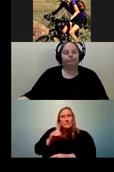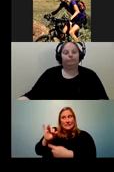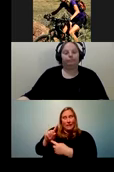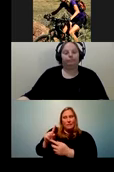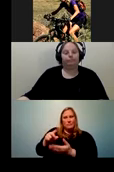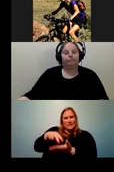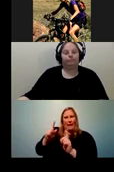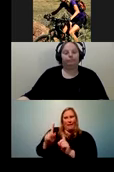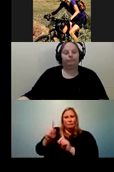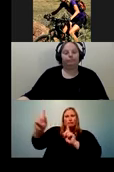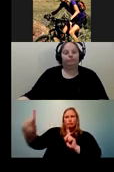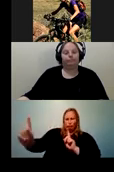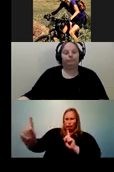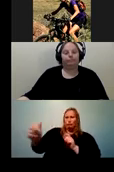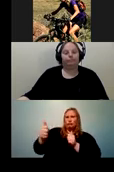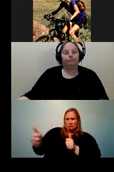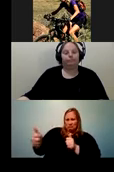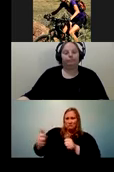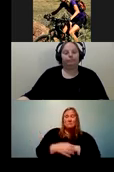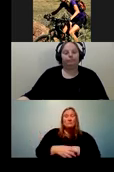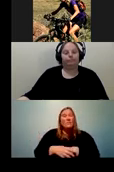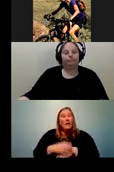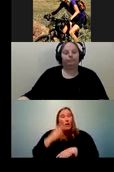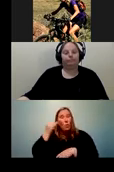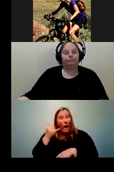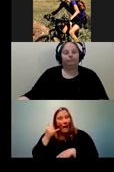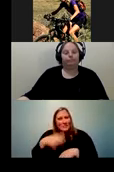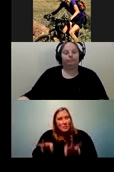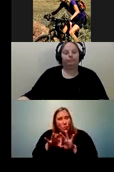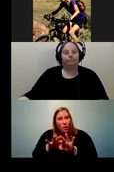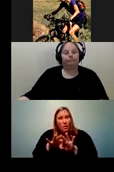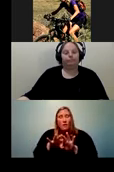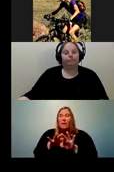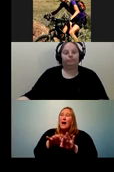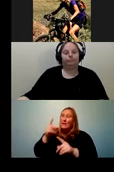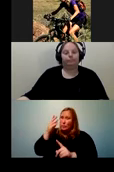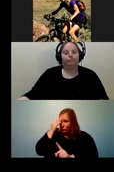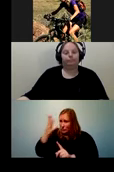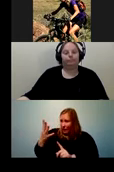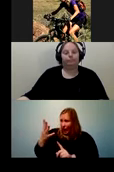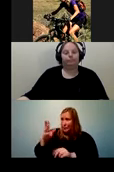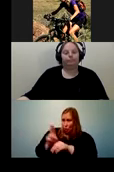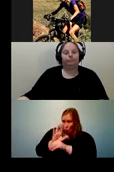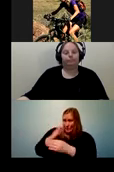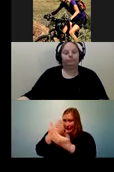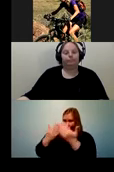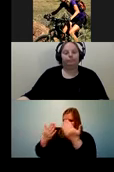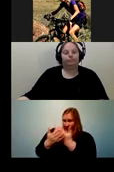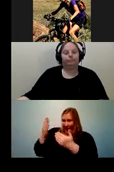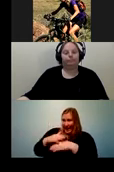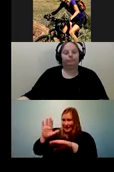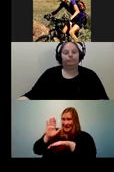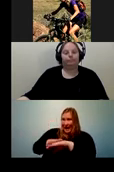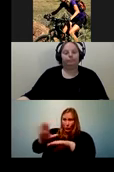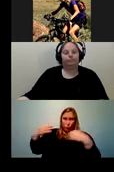is that physical boundary and being able to say, "Okay, I'm going to take my hands and I'm going to put them on your shoulders, and I'm going to move you into